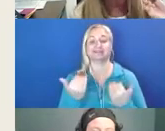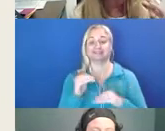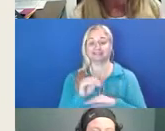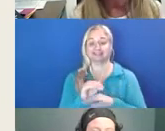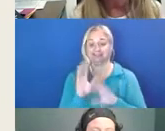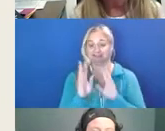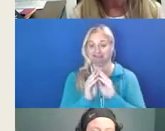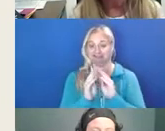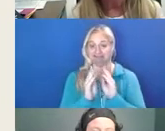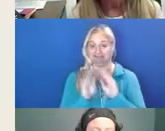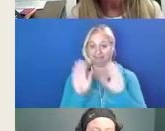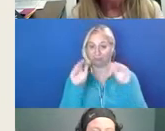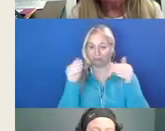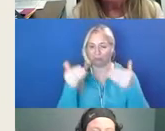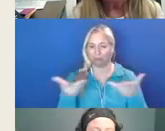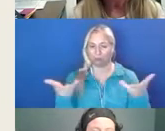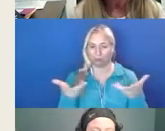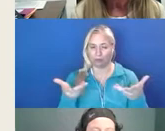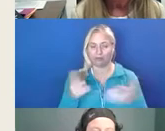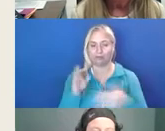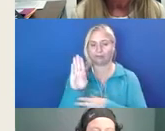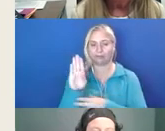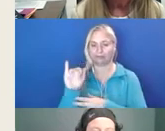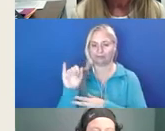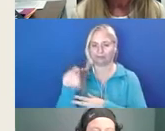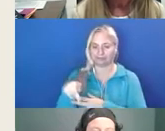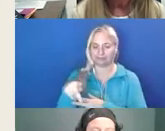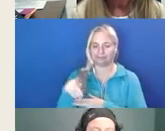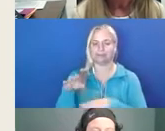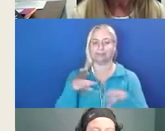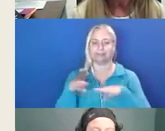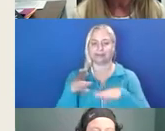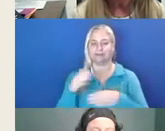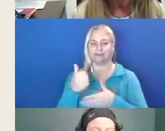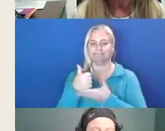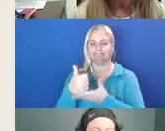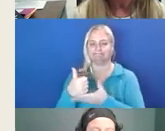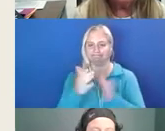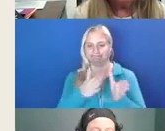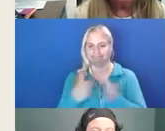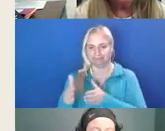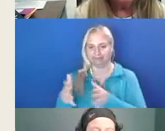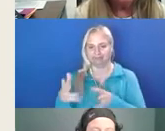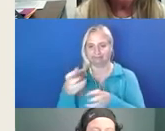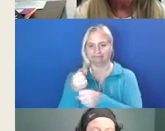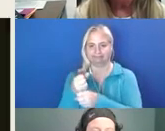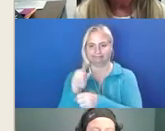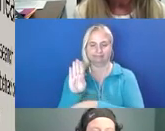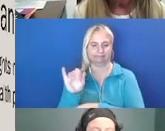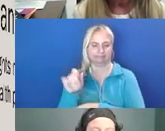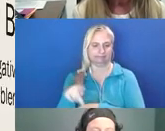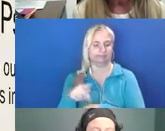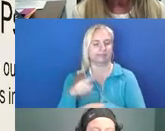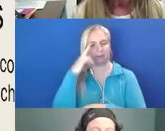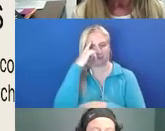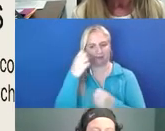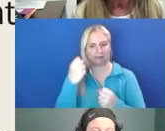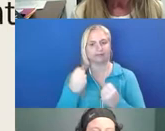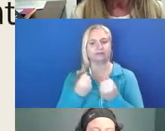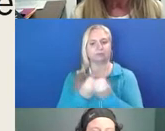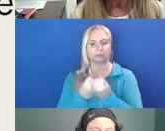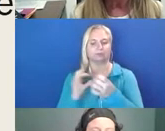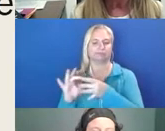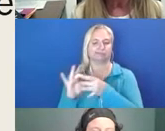session is on behavior intervention plans and the connection to mental health supports. Just a couple